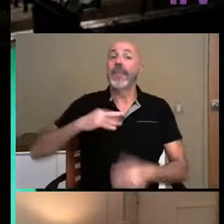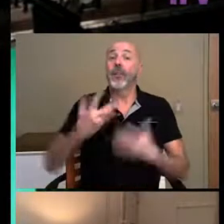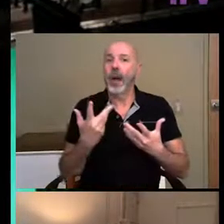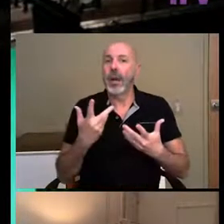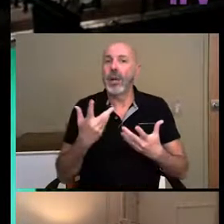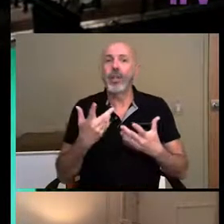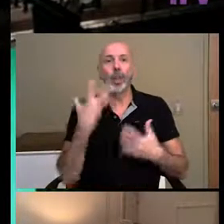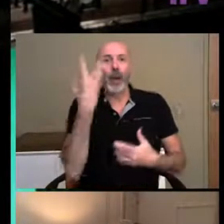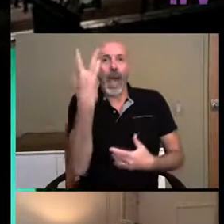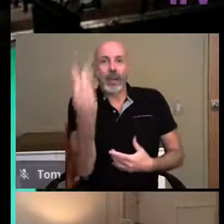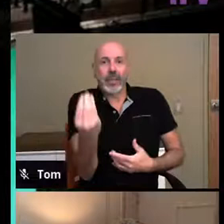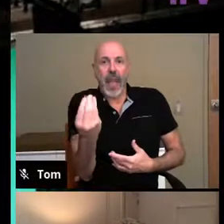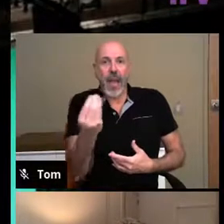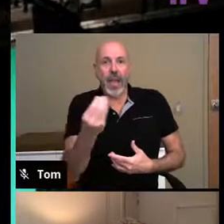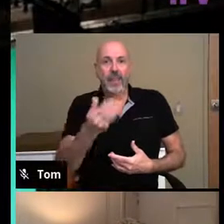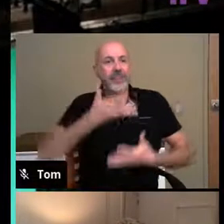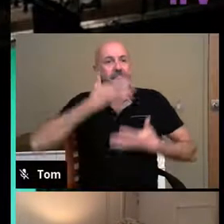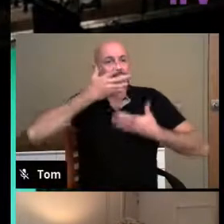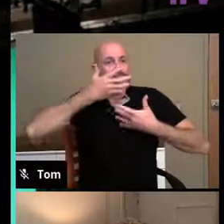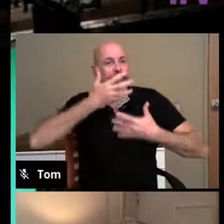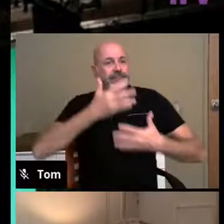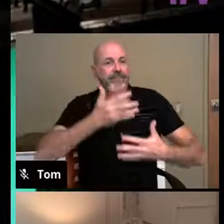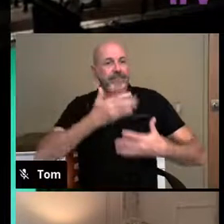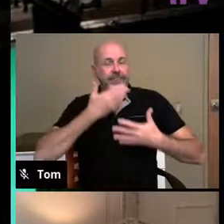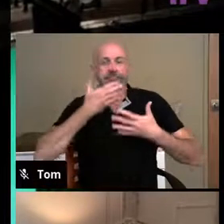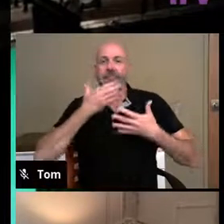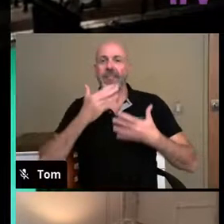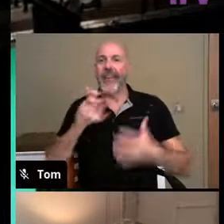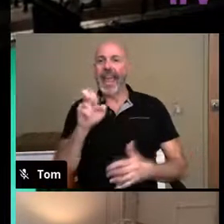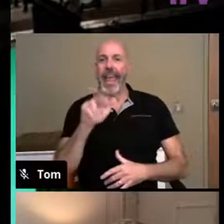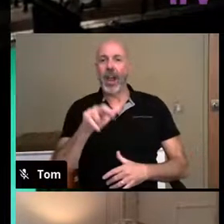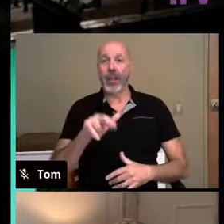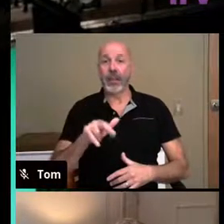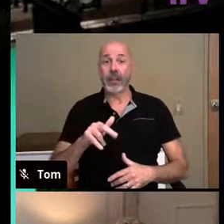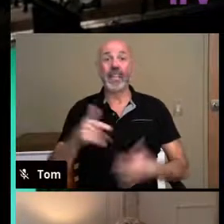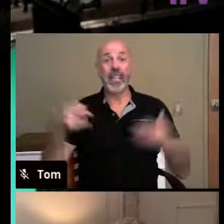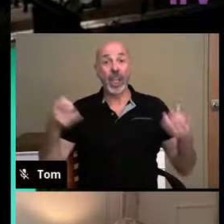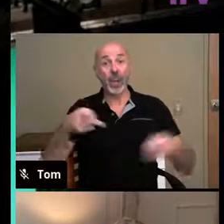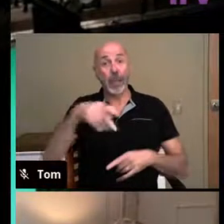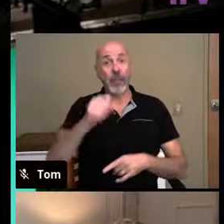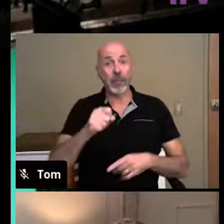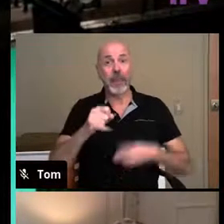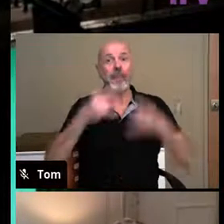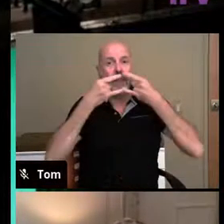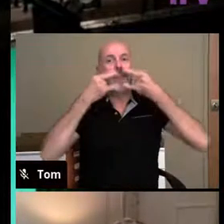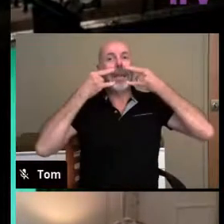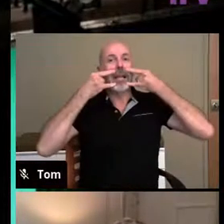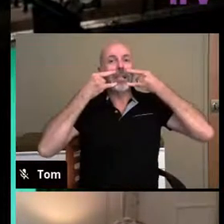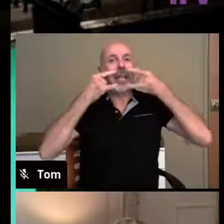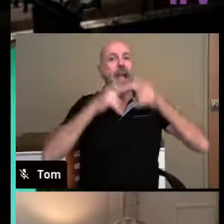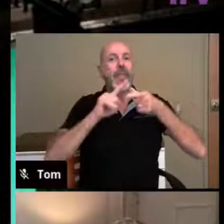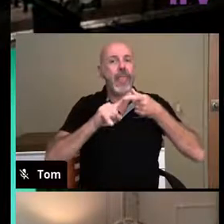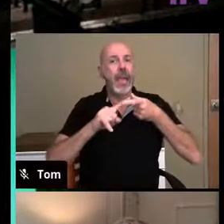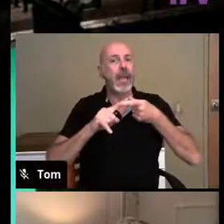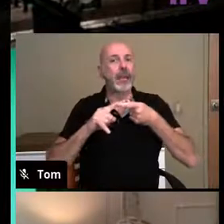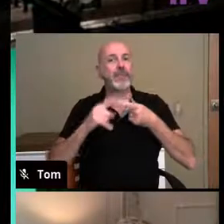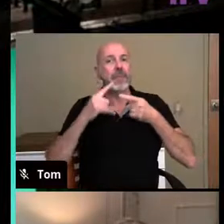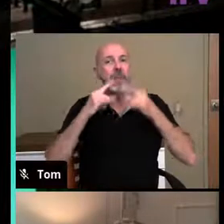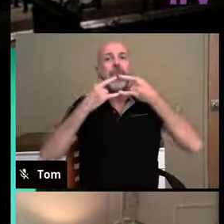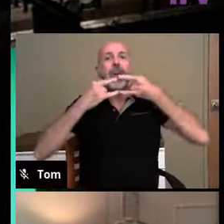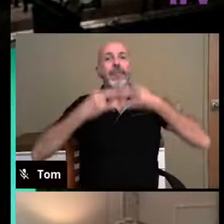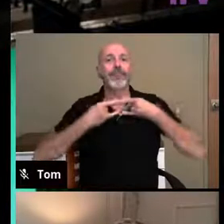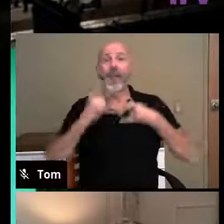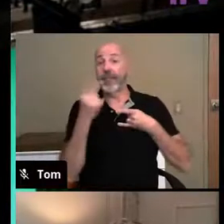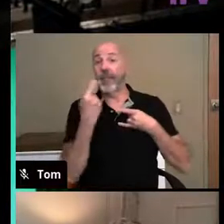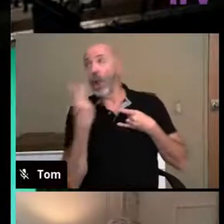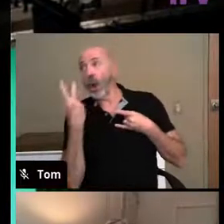getting outside, you're getting fresh air. And in Palm Springs, I wear a mask and then I put it down anytime I'm solo and I don't